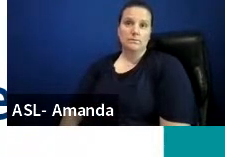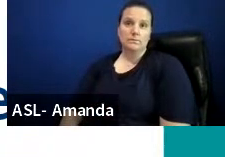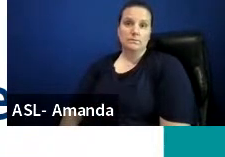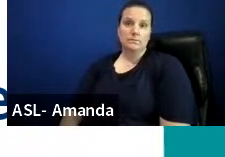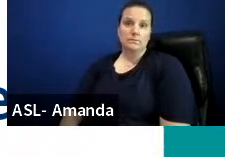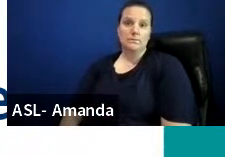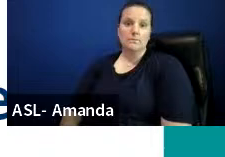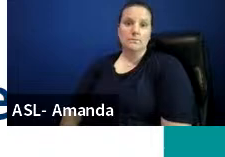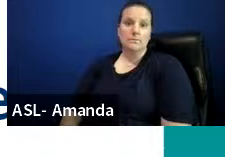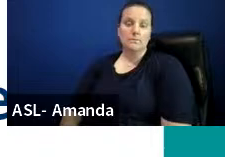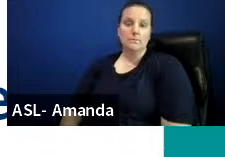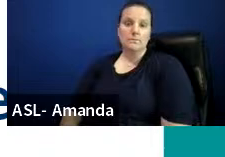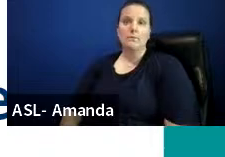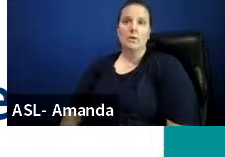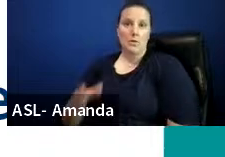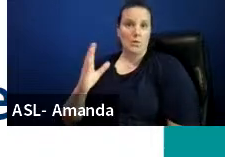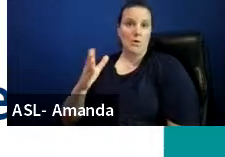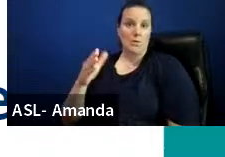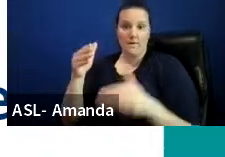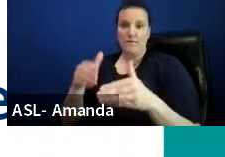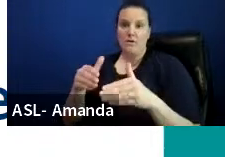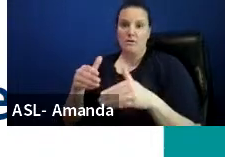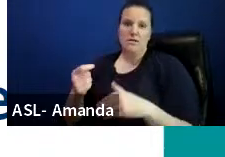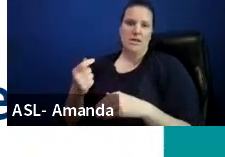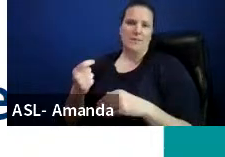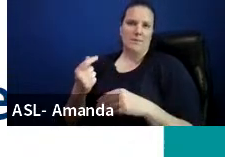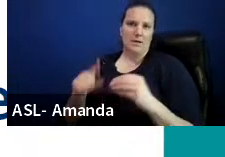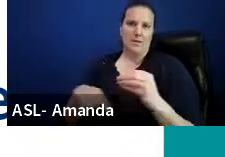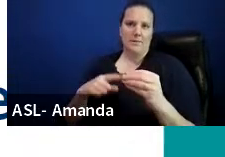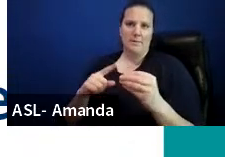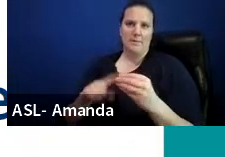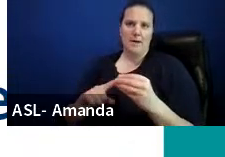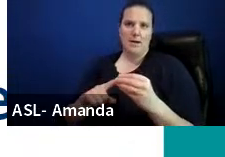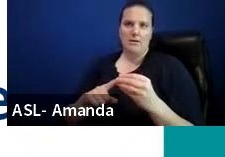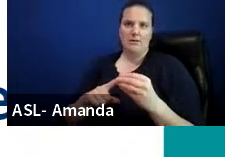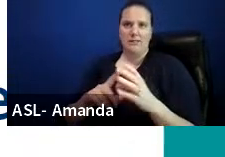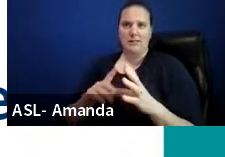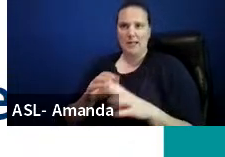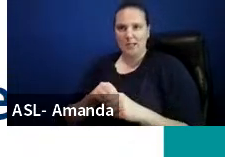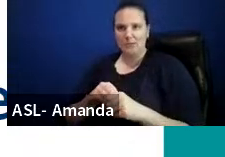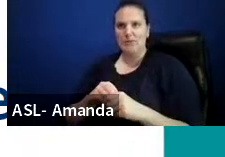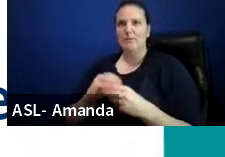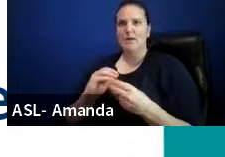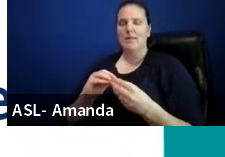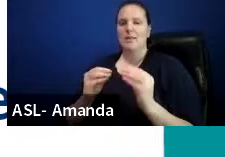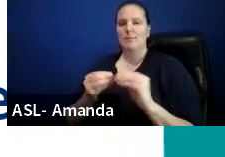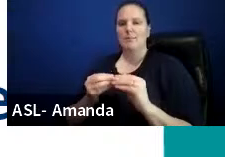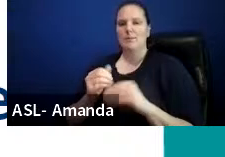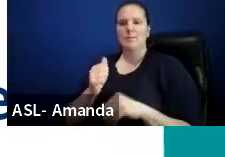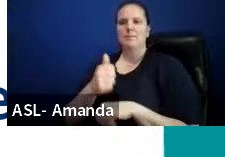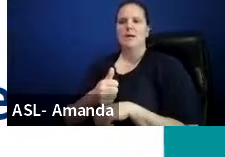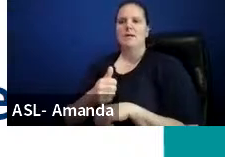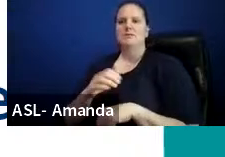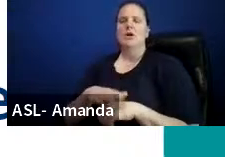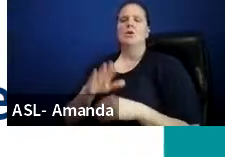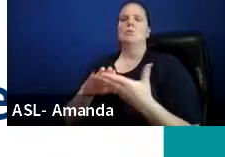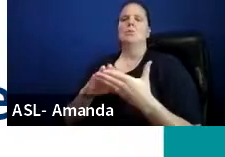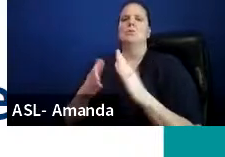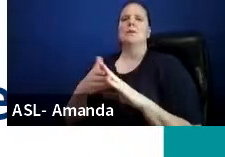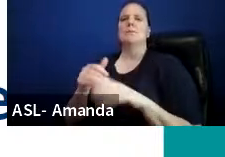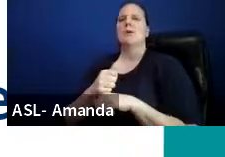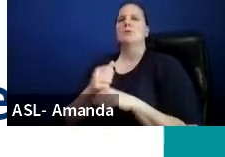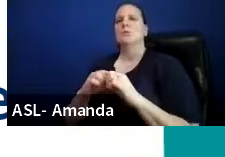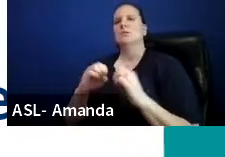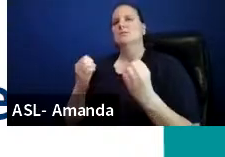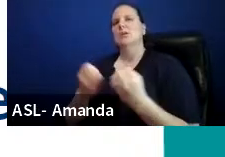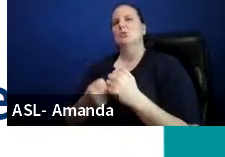So here, we're going to focus in a little bit on the engagement by the numbers based on the community-based